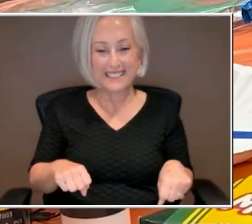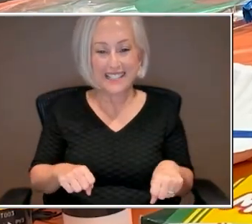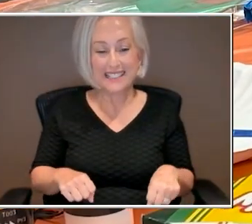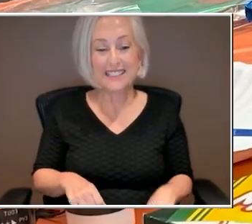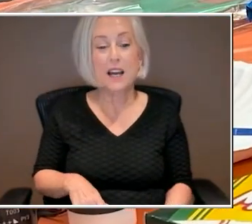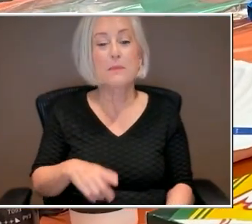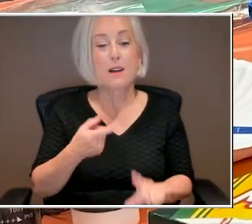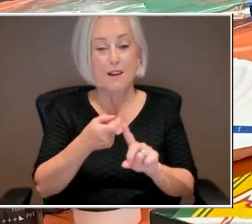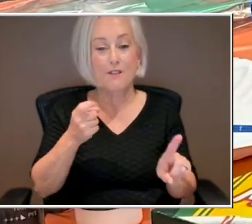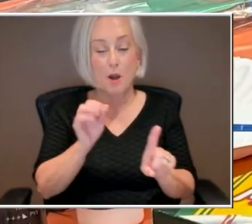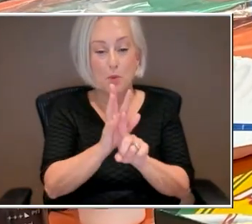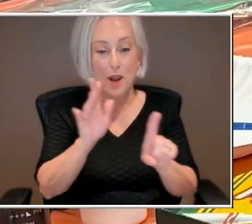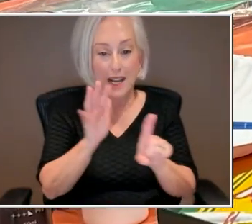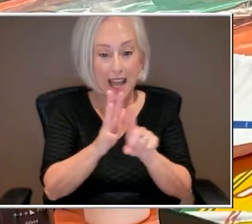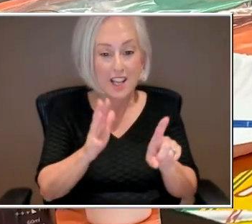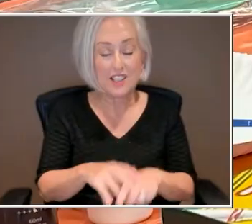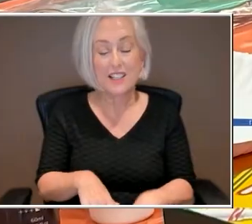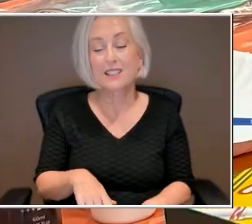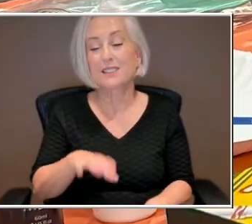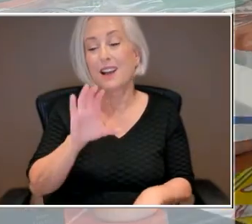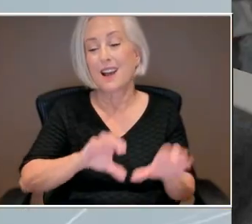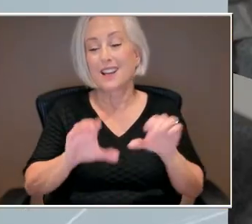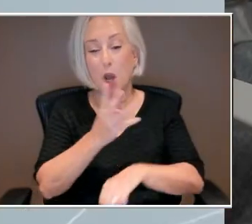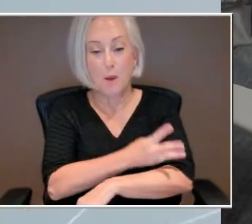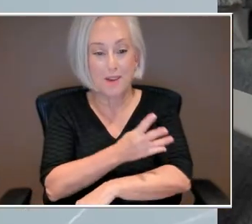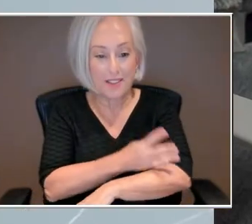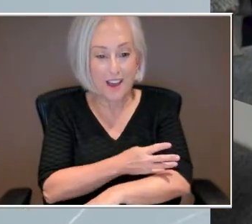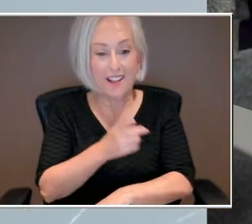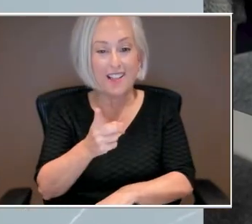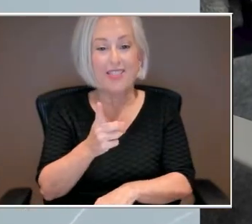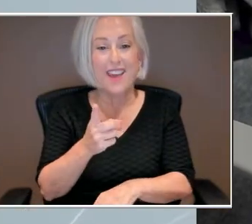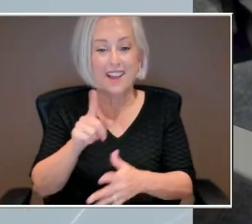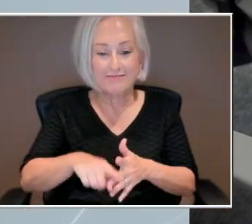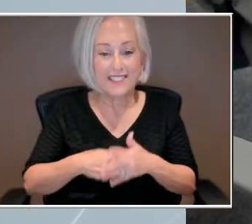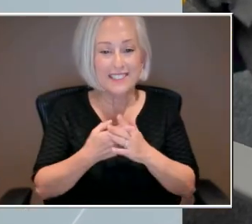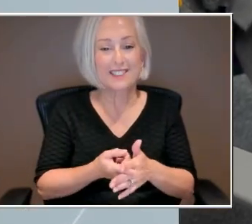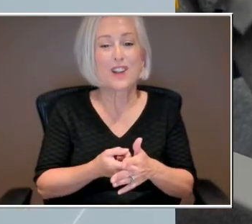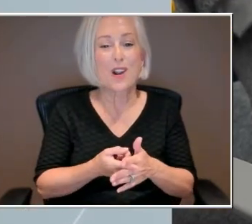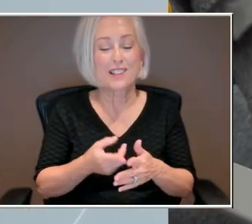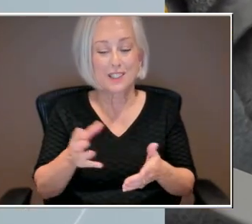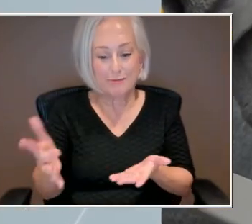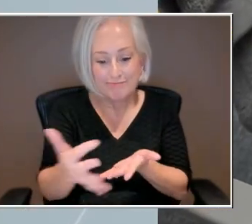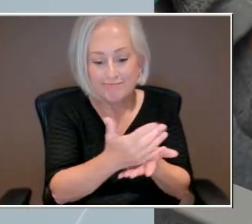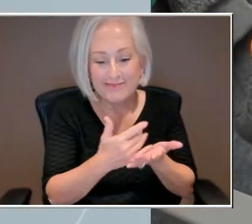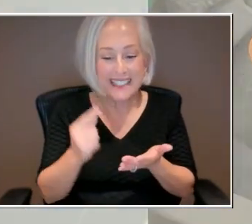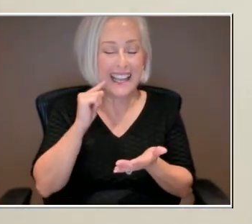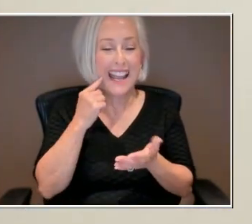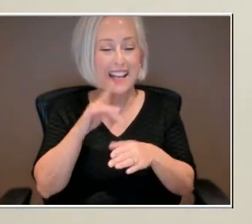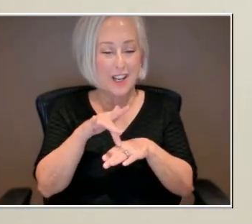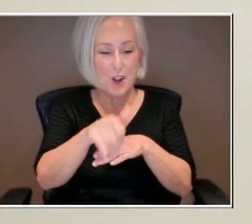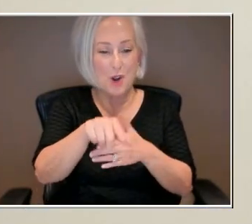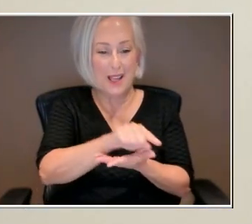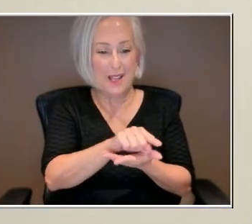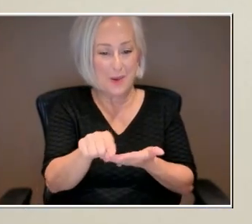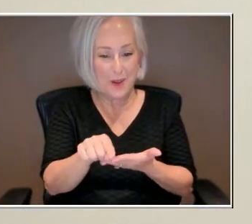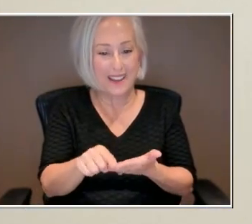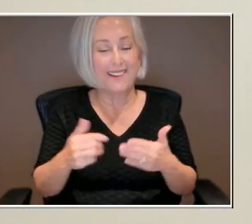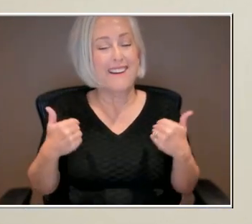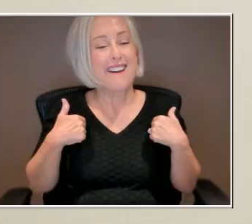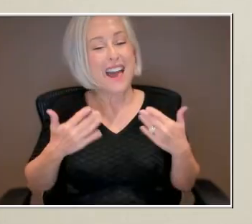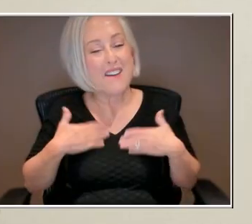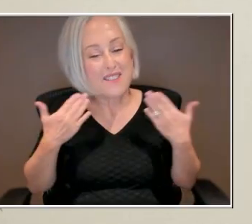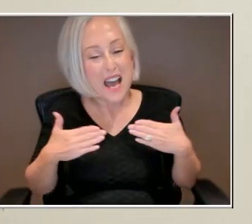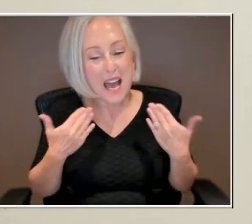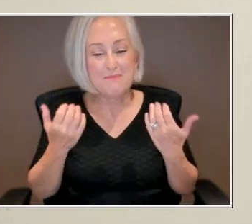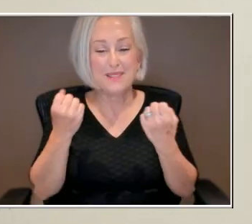and oncology. They got a jump start on trick-or-treating earlier this week. Everyone, please have a very happy and a very safe Halloween,